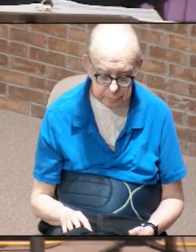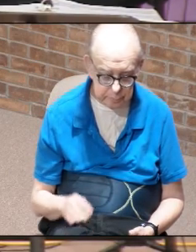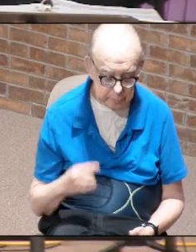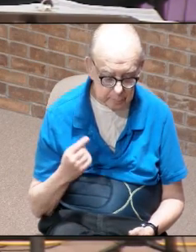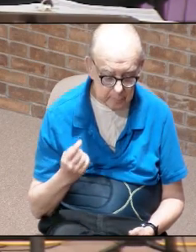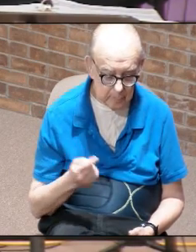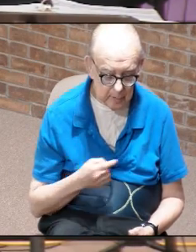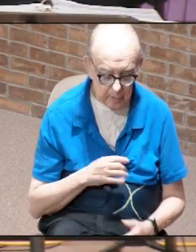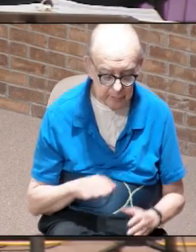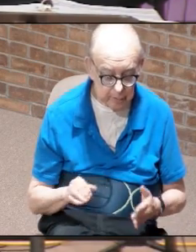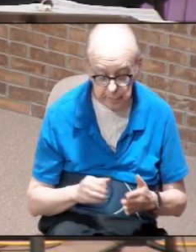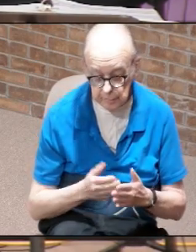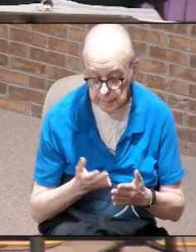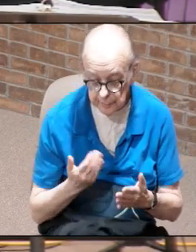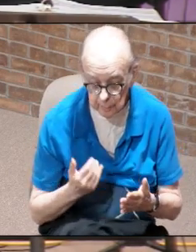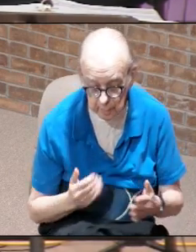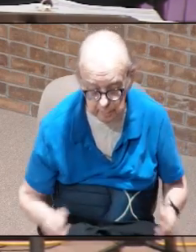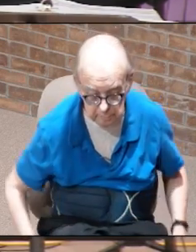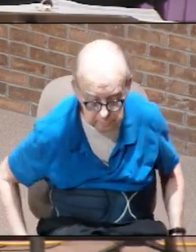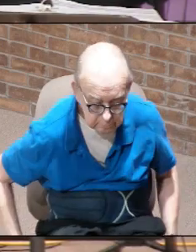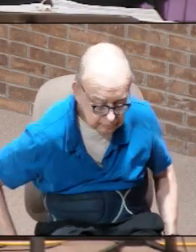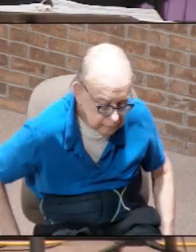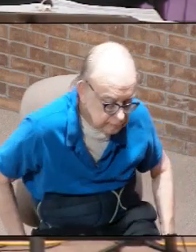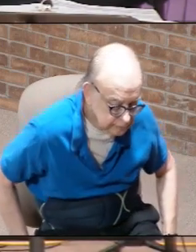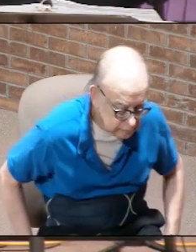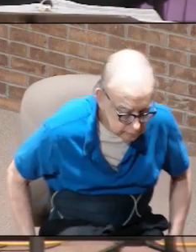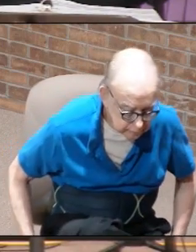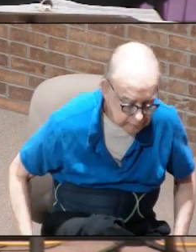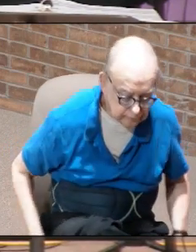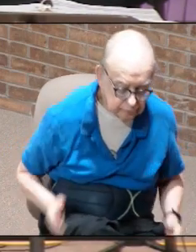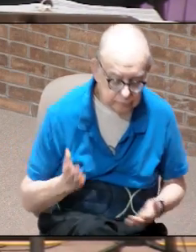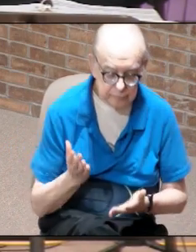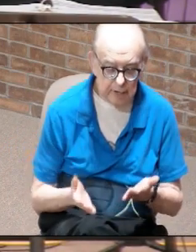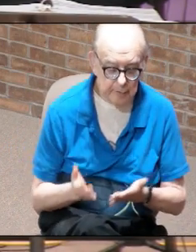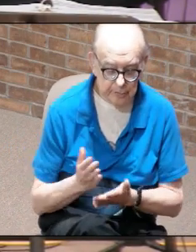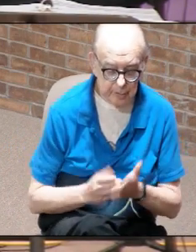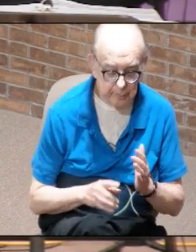we have done this before. And maybe for some of you,